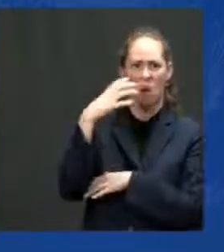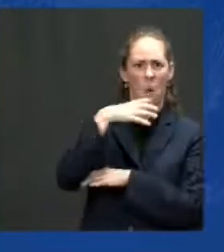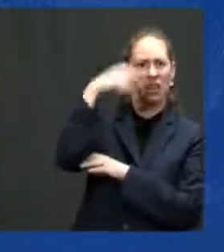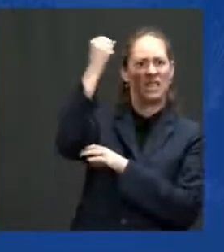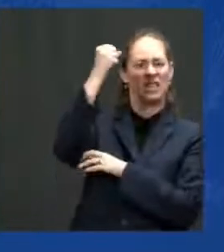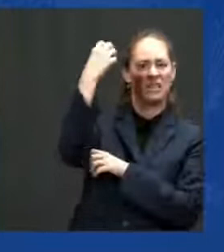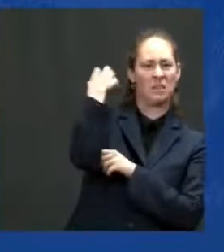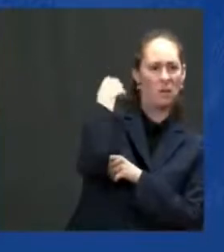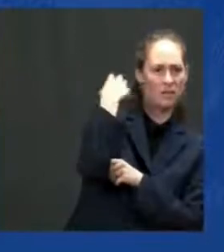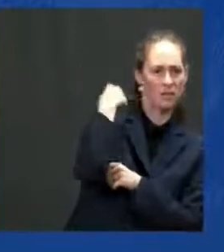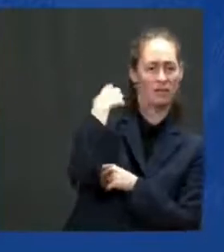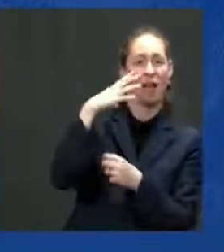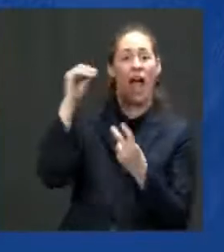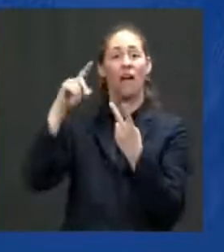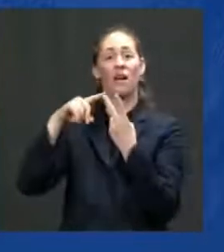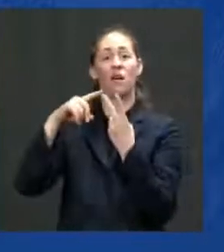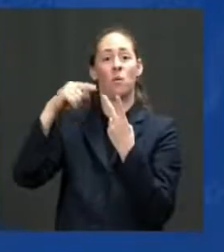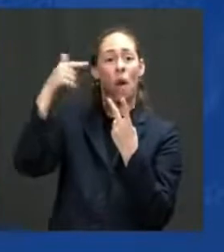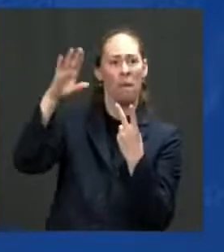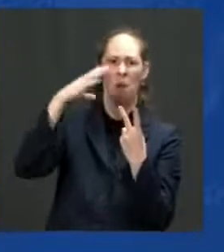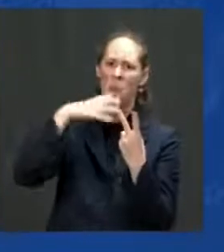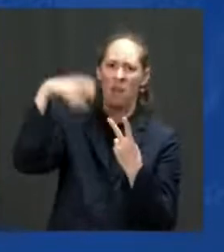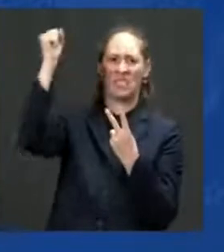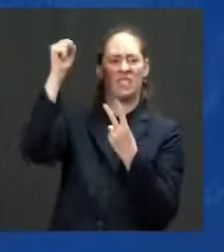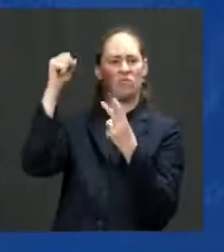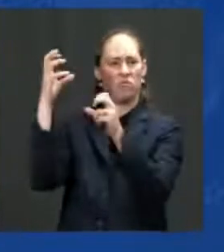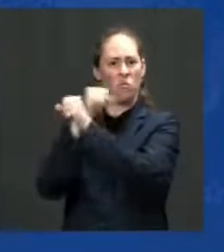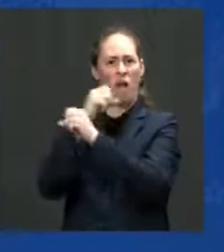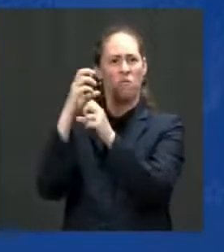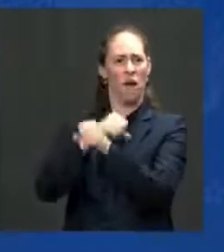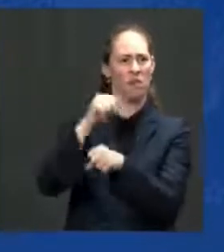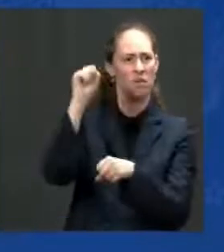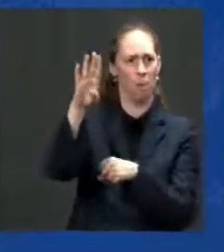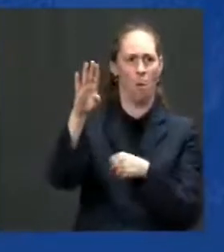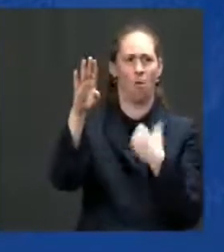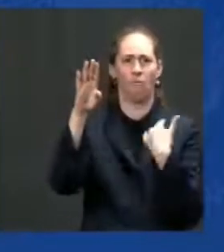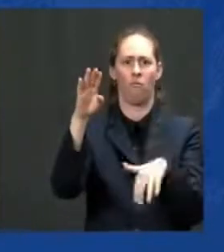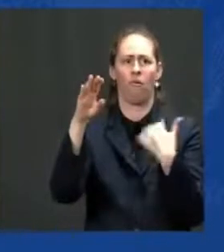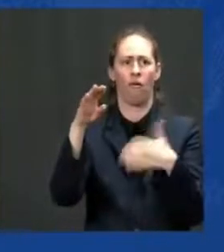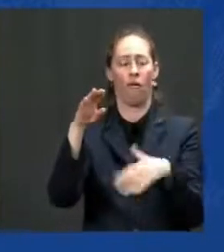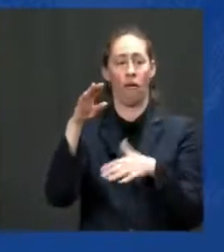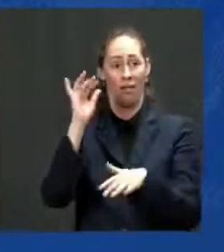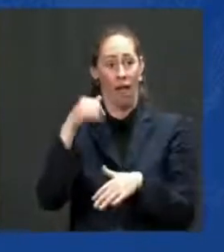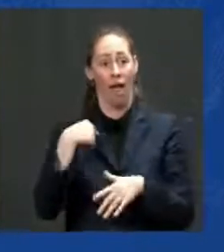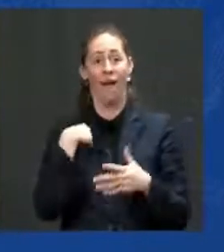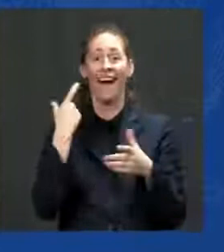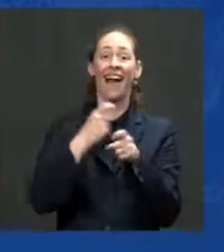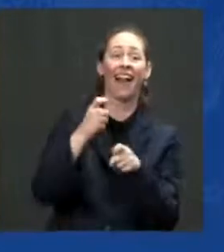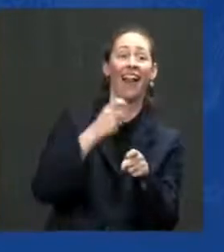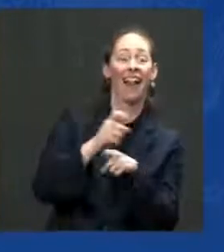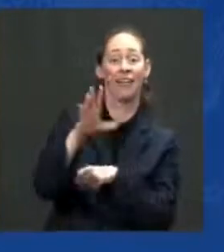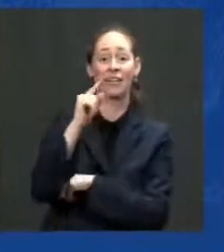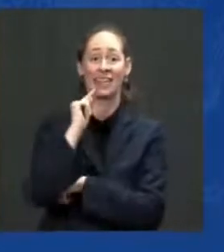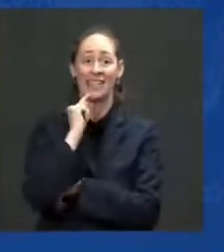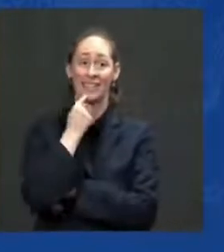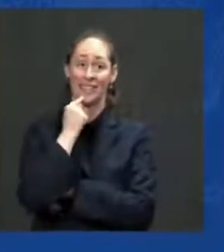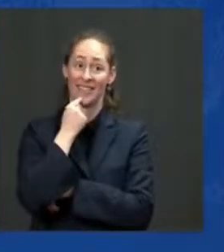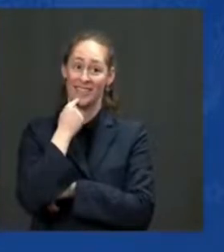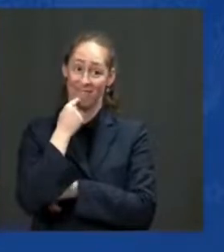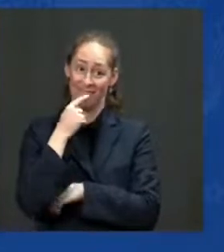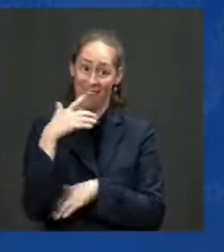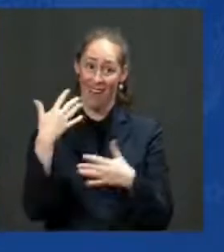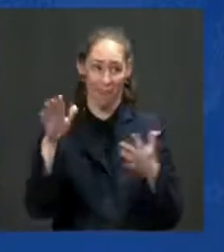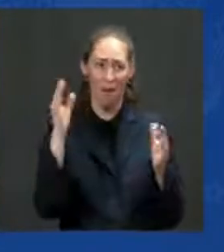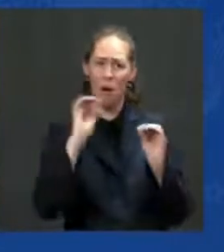Bowl. Well, I'll tell you right now, you won't hear any jokes about that from me. As far as I'm concerned, there's nothing wrong with being